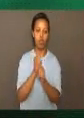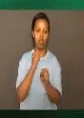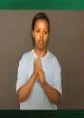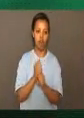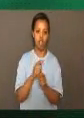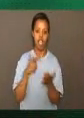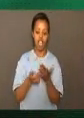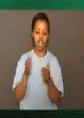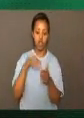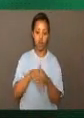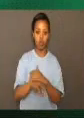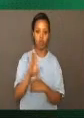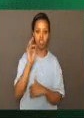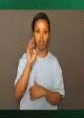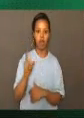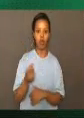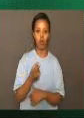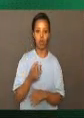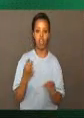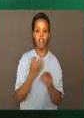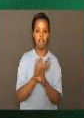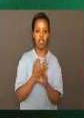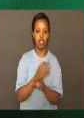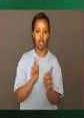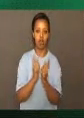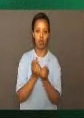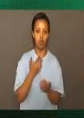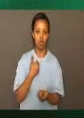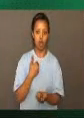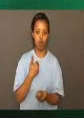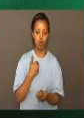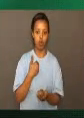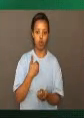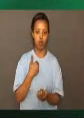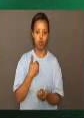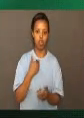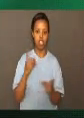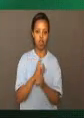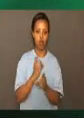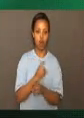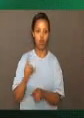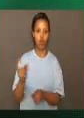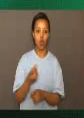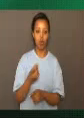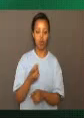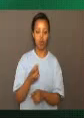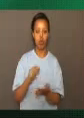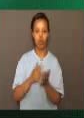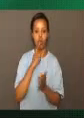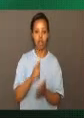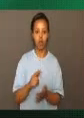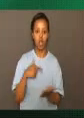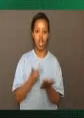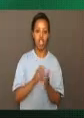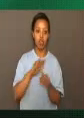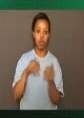7 functional groups in organic compounds. When they are combined